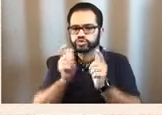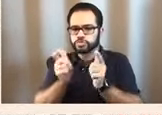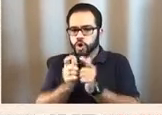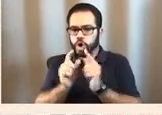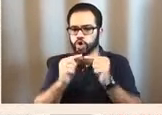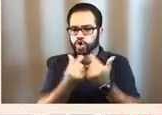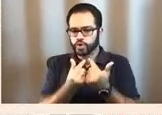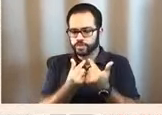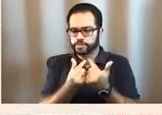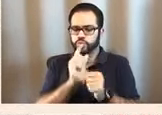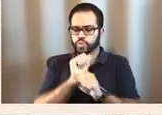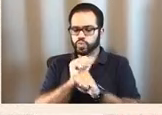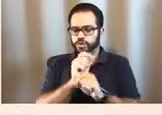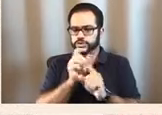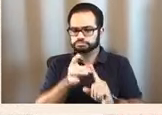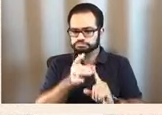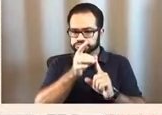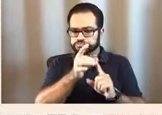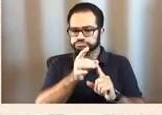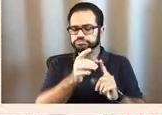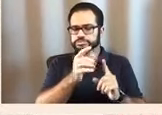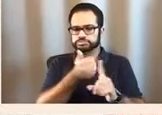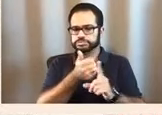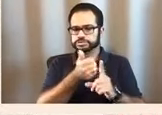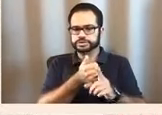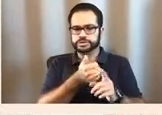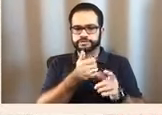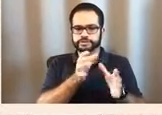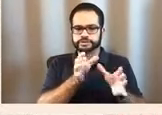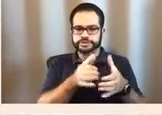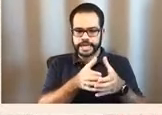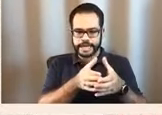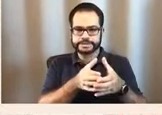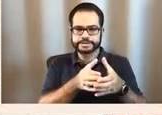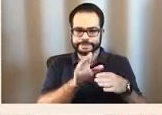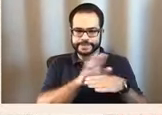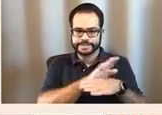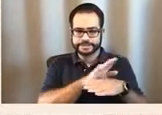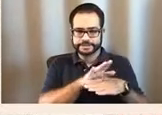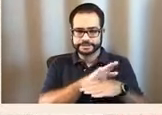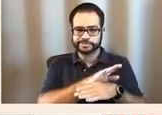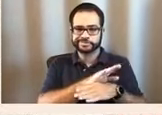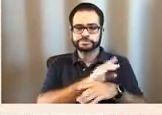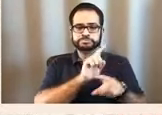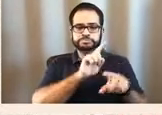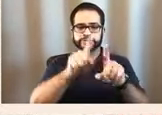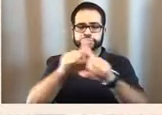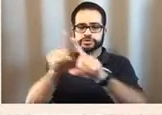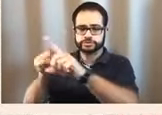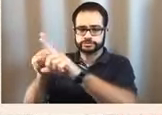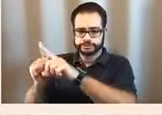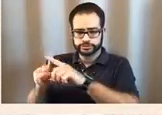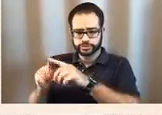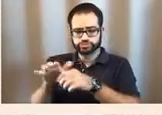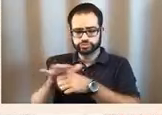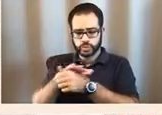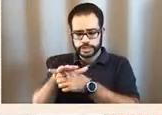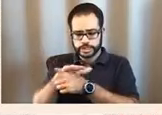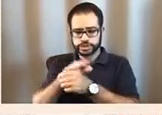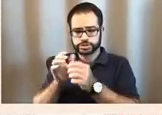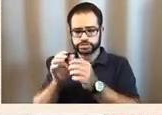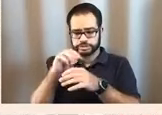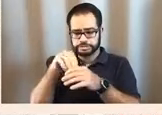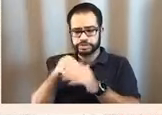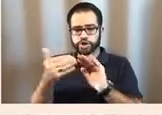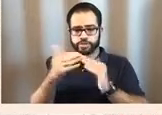and operates as a self-contained business, working at several locations within the community and under the supervision of a job